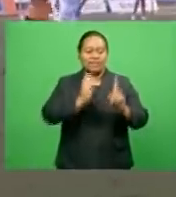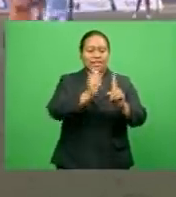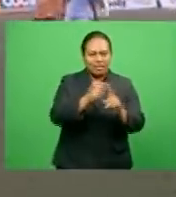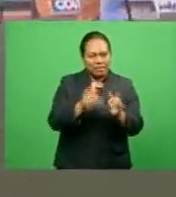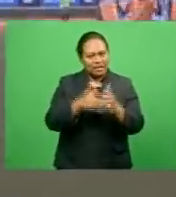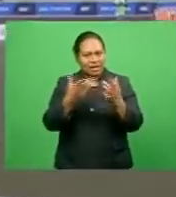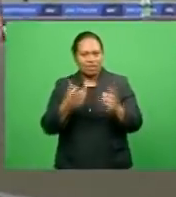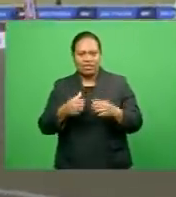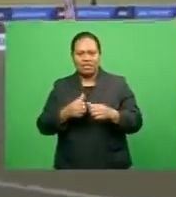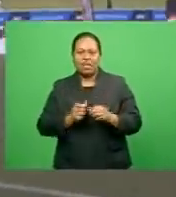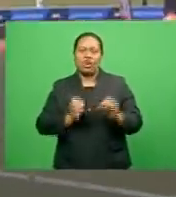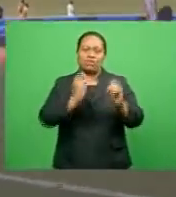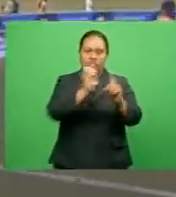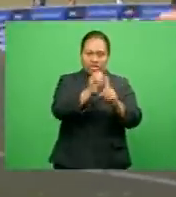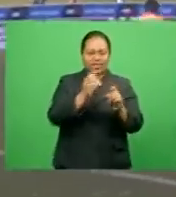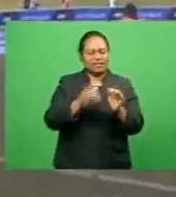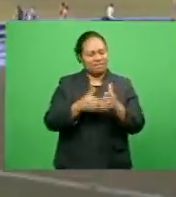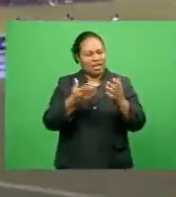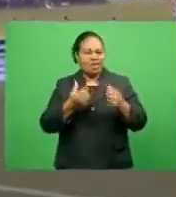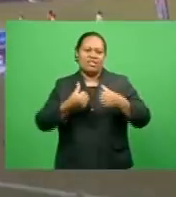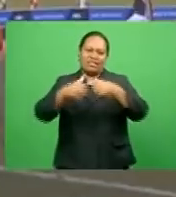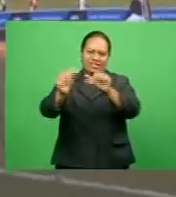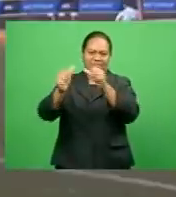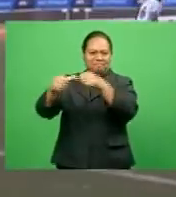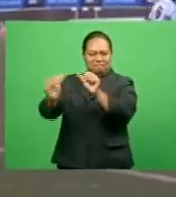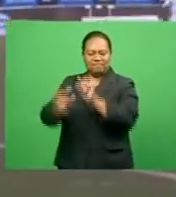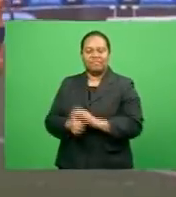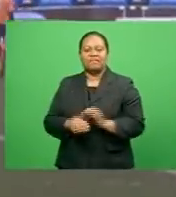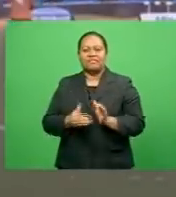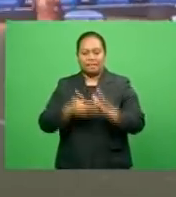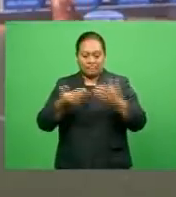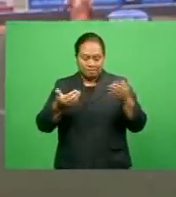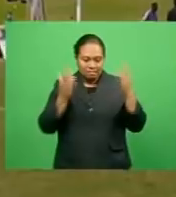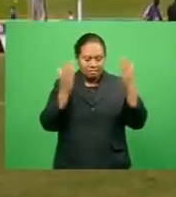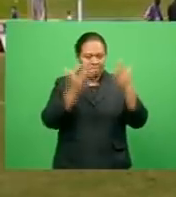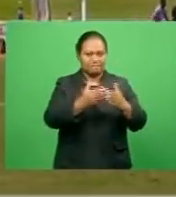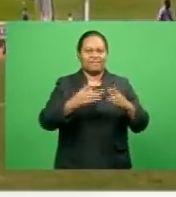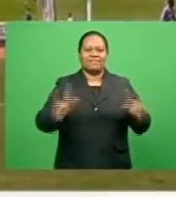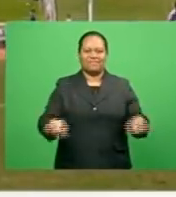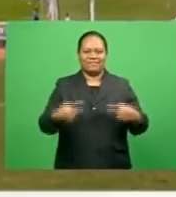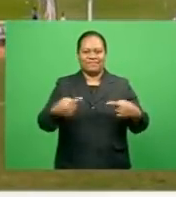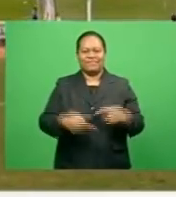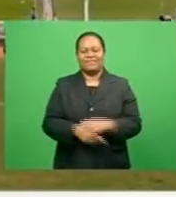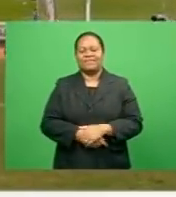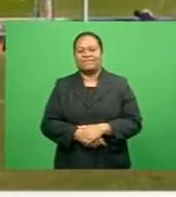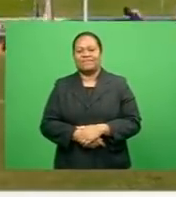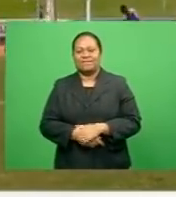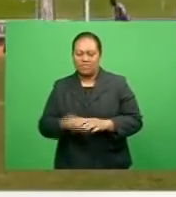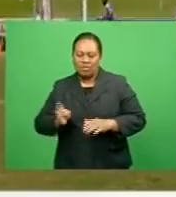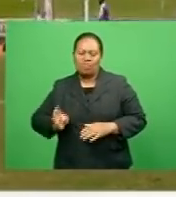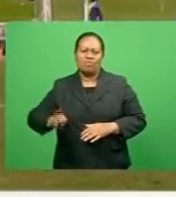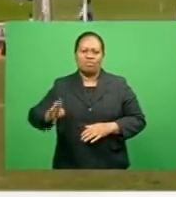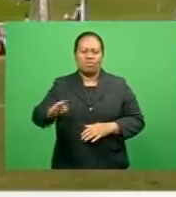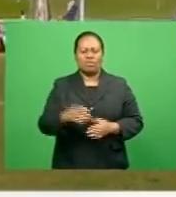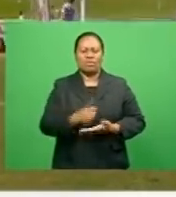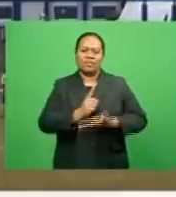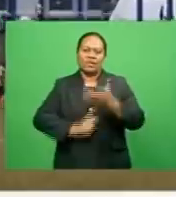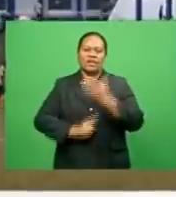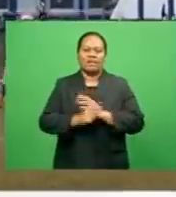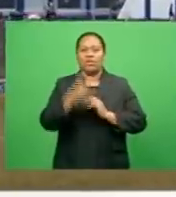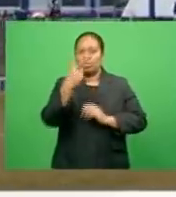the objective is achieved. Now we are going to focus on to the final. Saving the day for Mbua, stopping 2 crucial